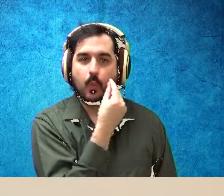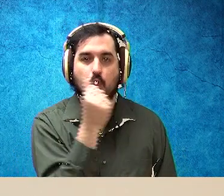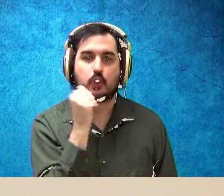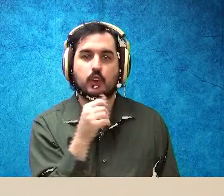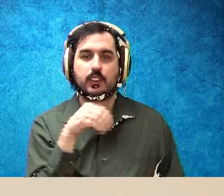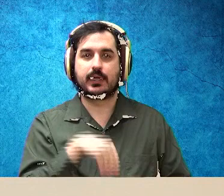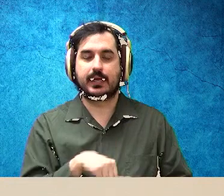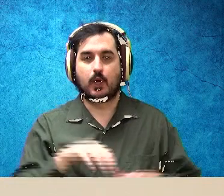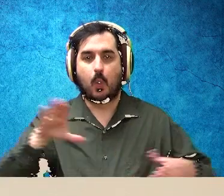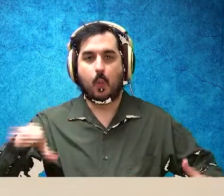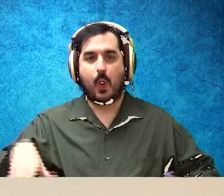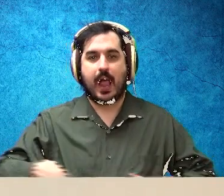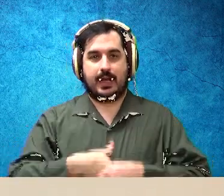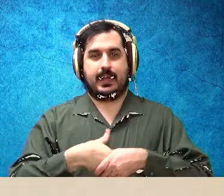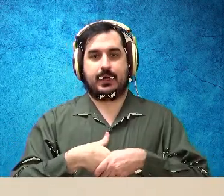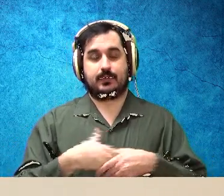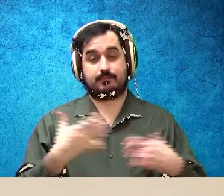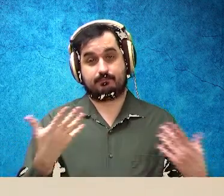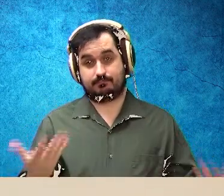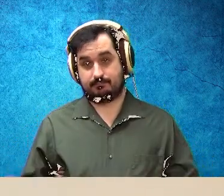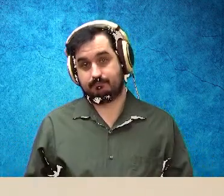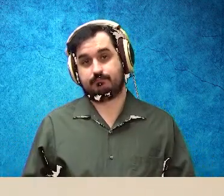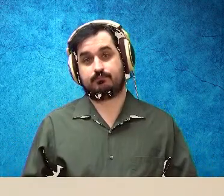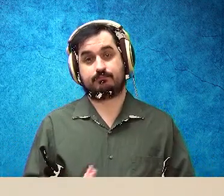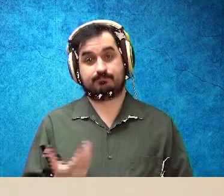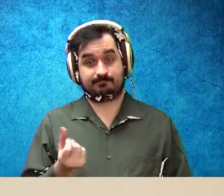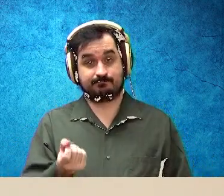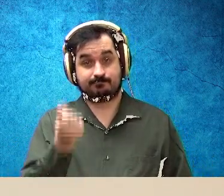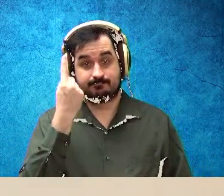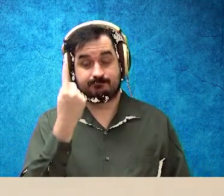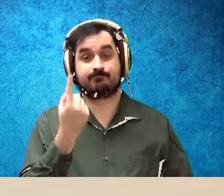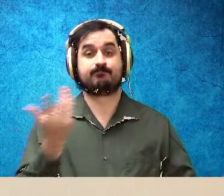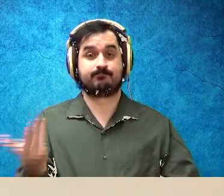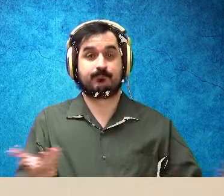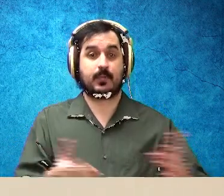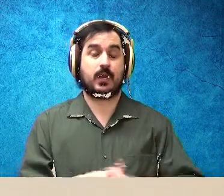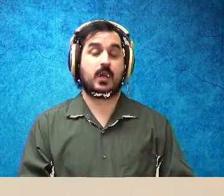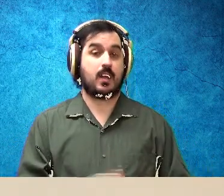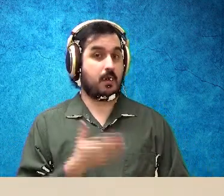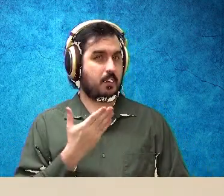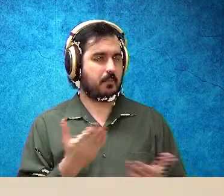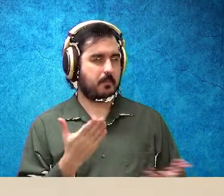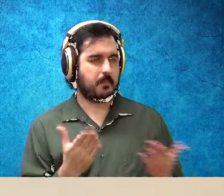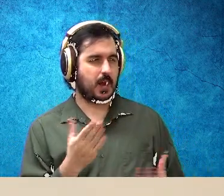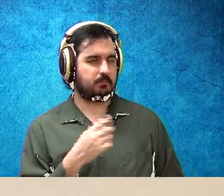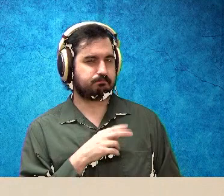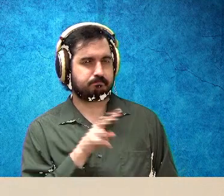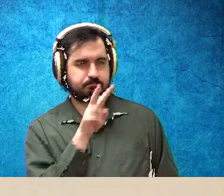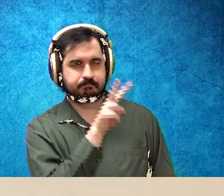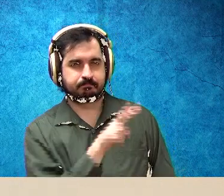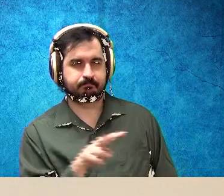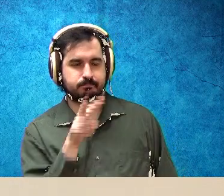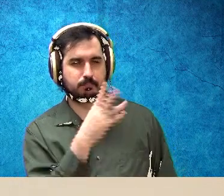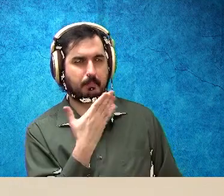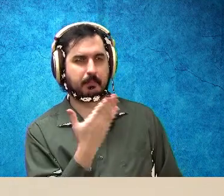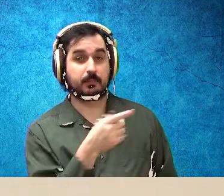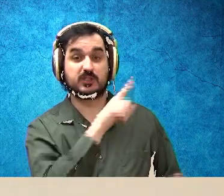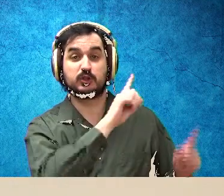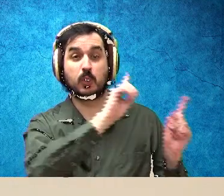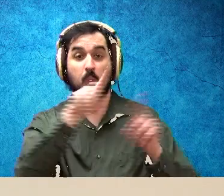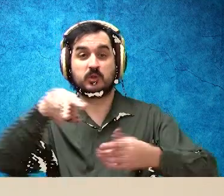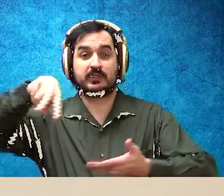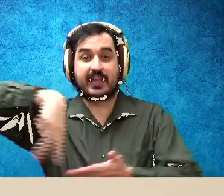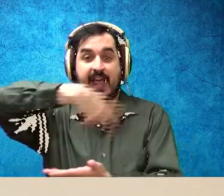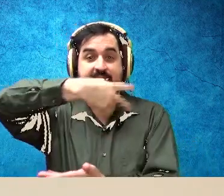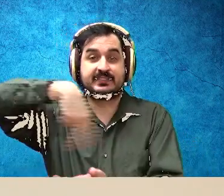make sense? Yeah, okay. Or we could maybe infer that maybe she was going to a dance. Those